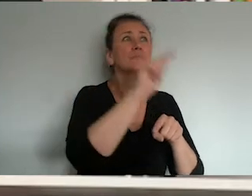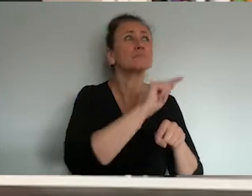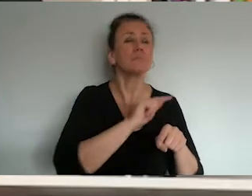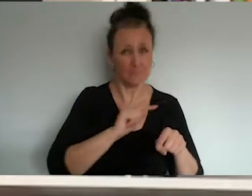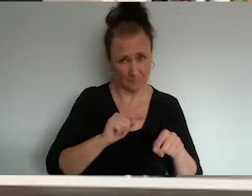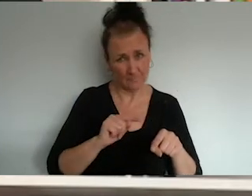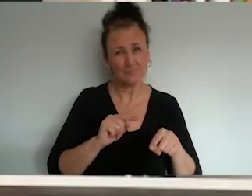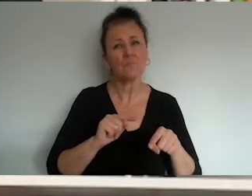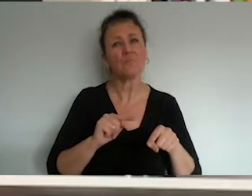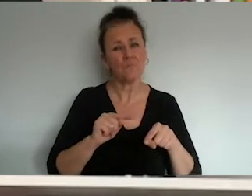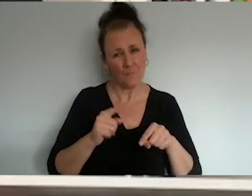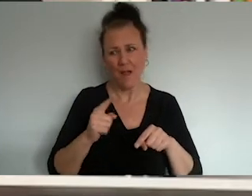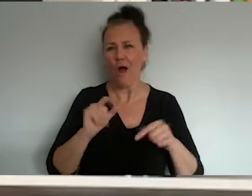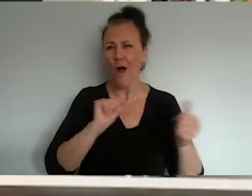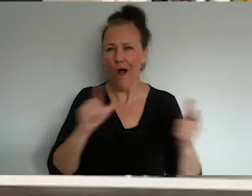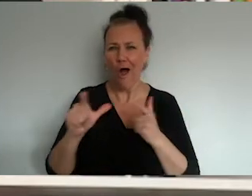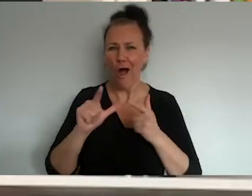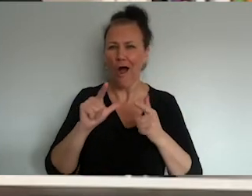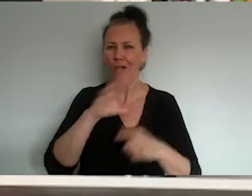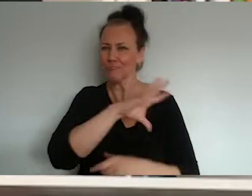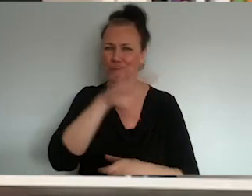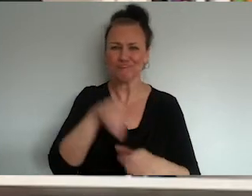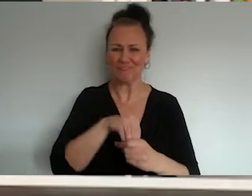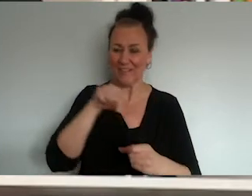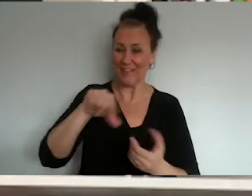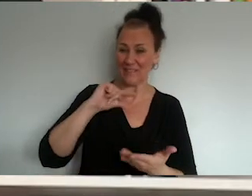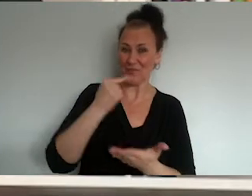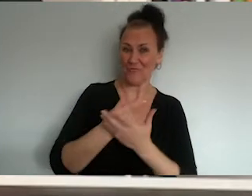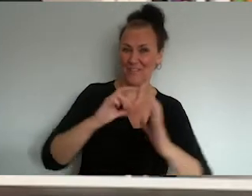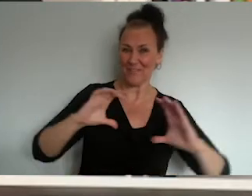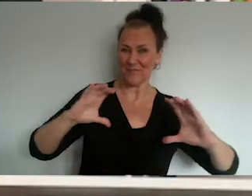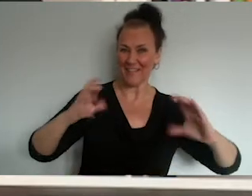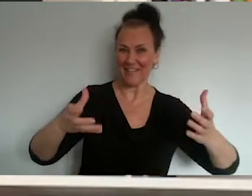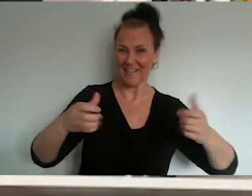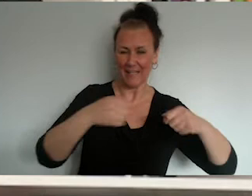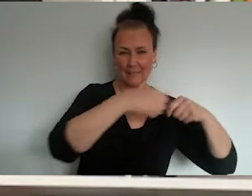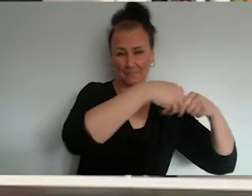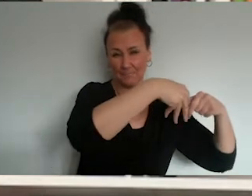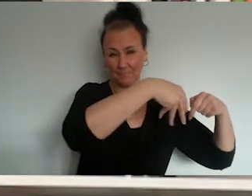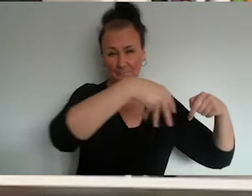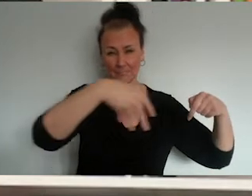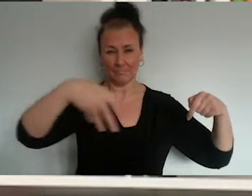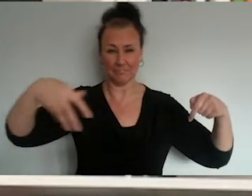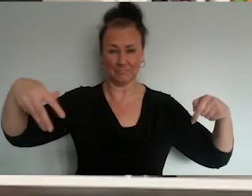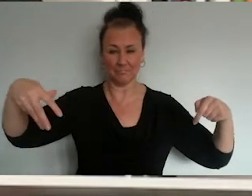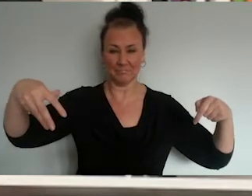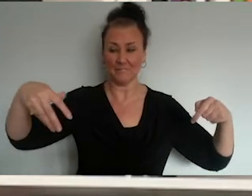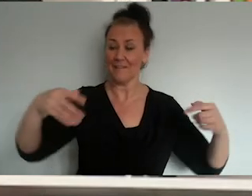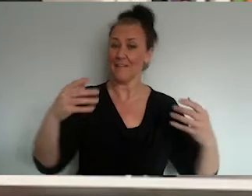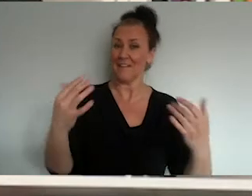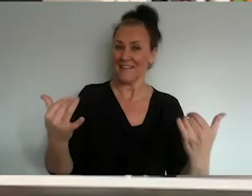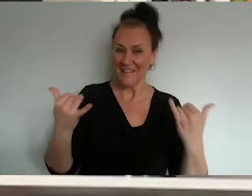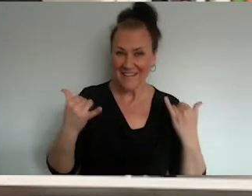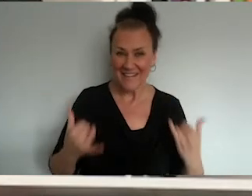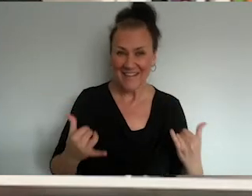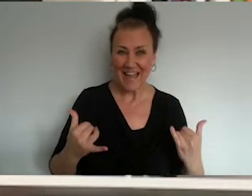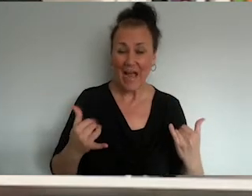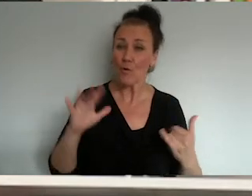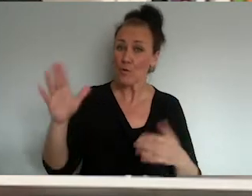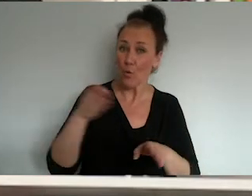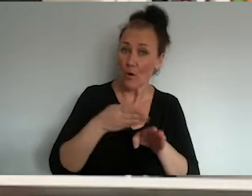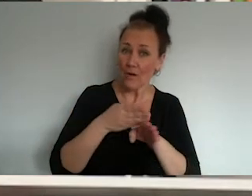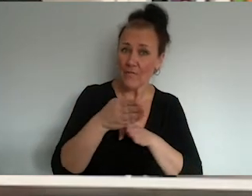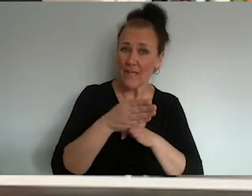of many other professions represented in this graduating class. All of them are finally getting